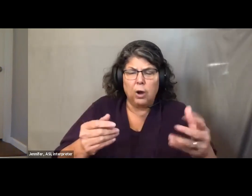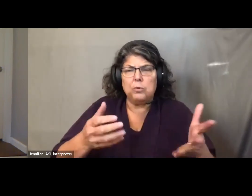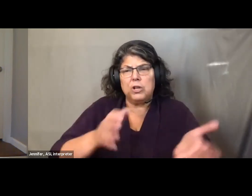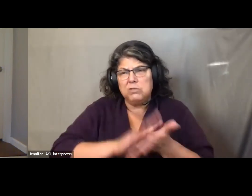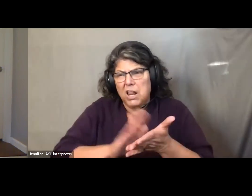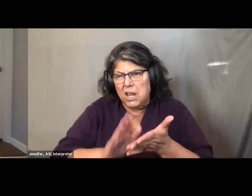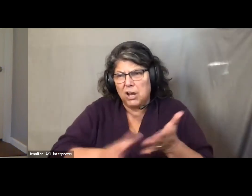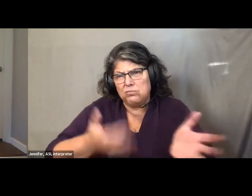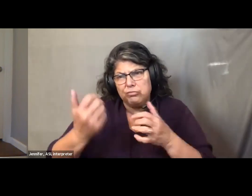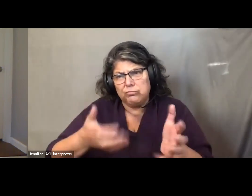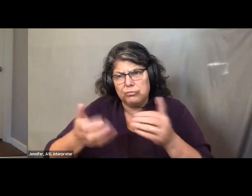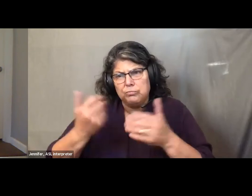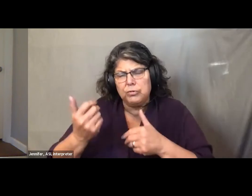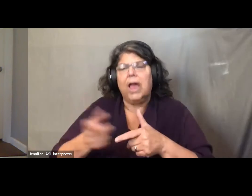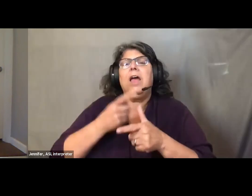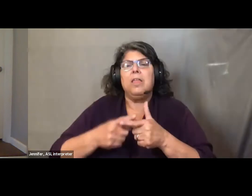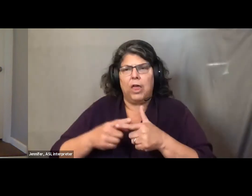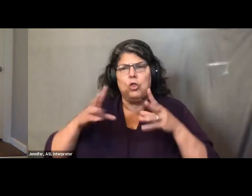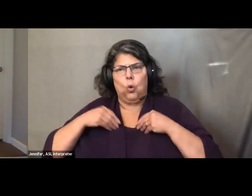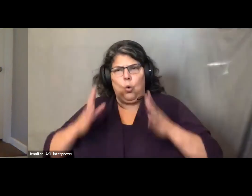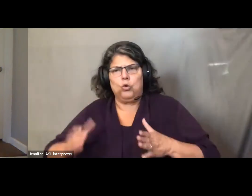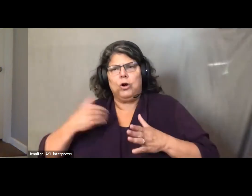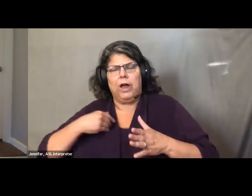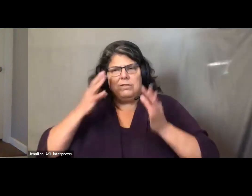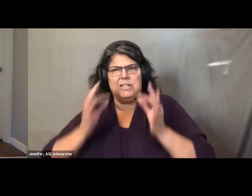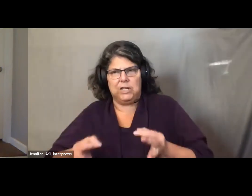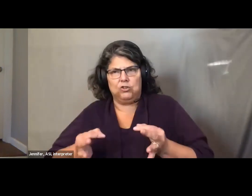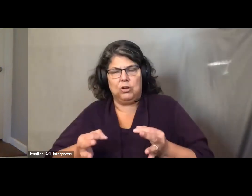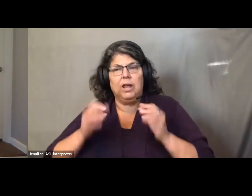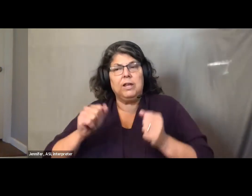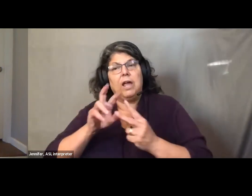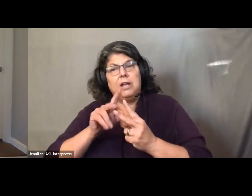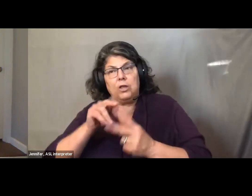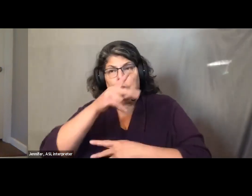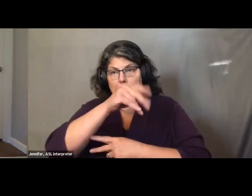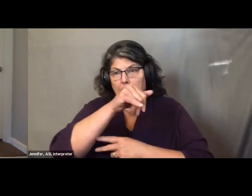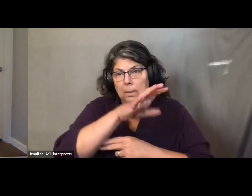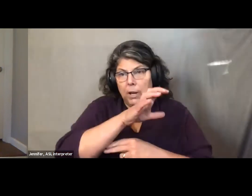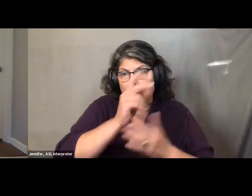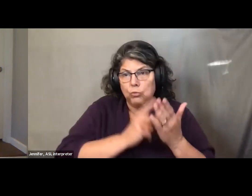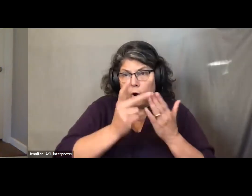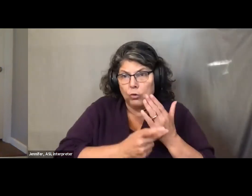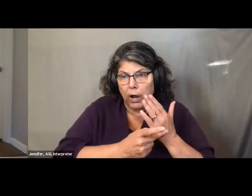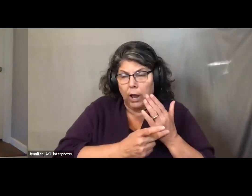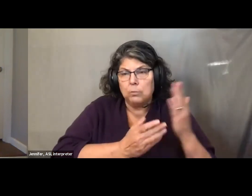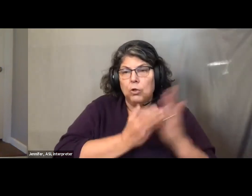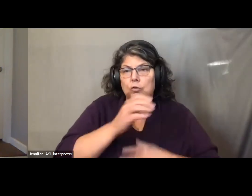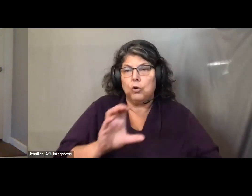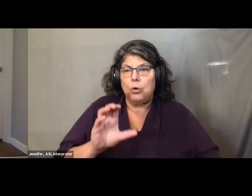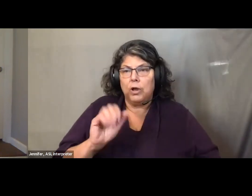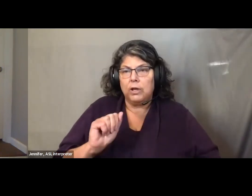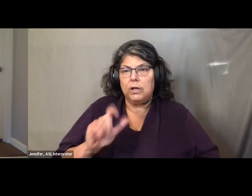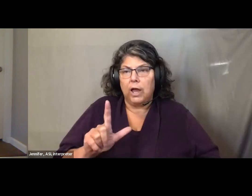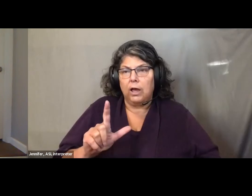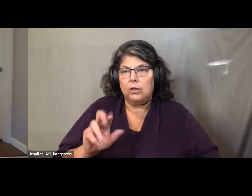then to go through a public program. And that cleanup program is done through CalRecycle